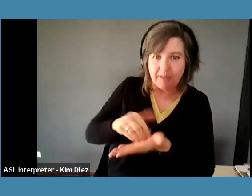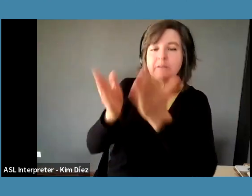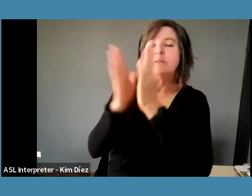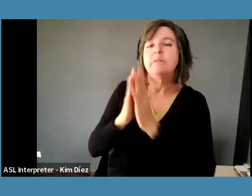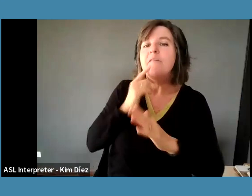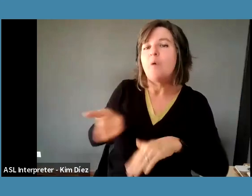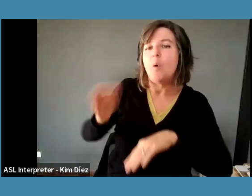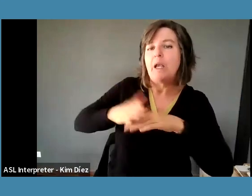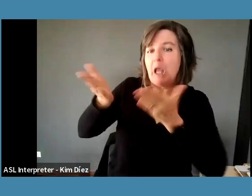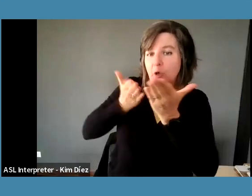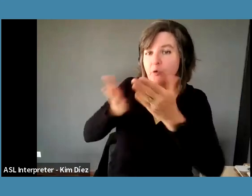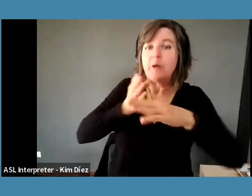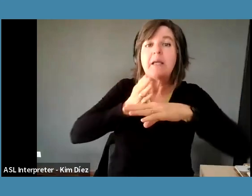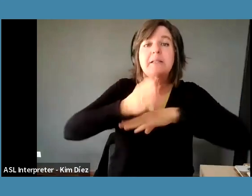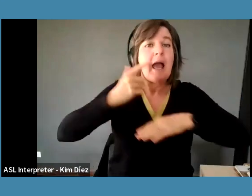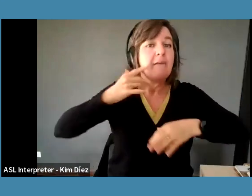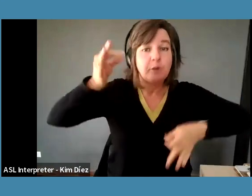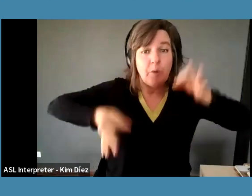new information?